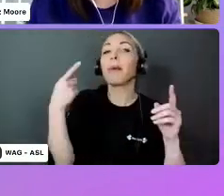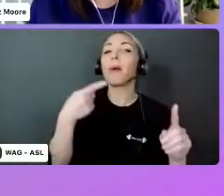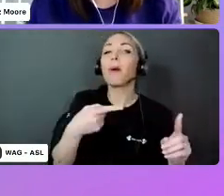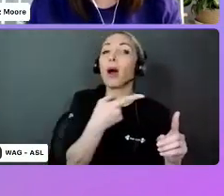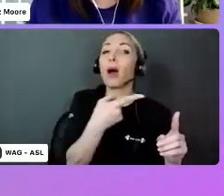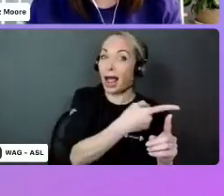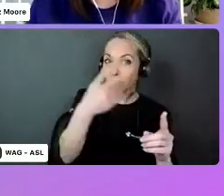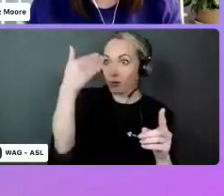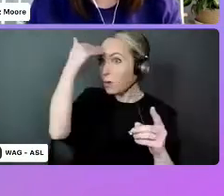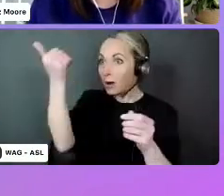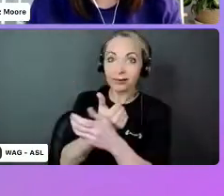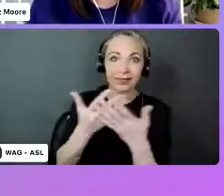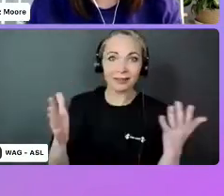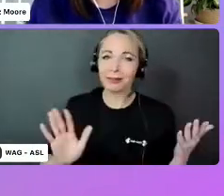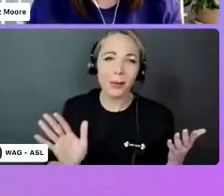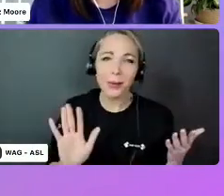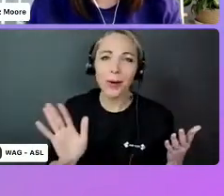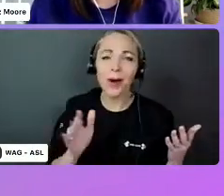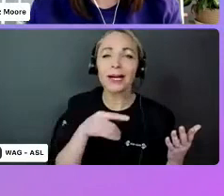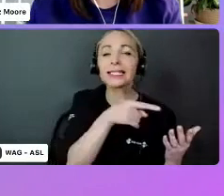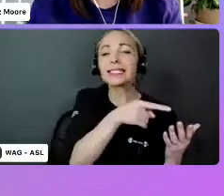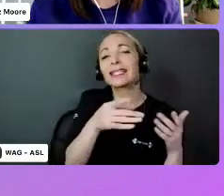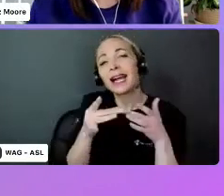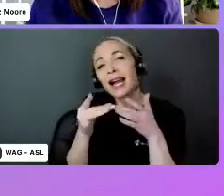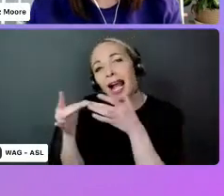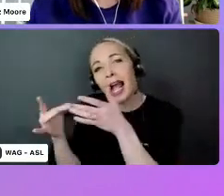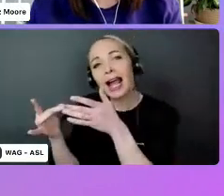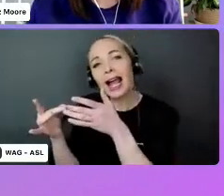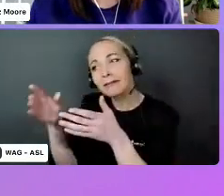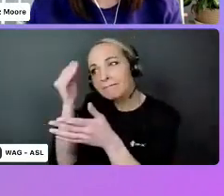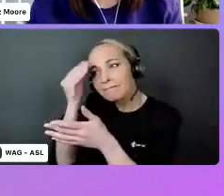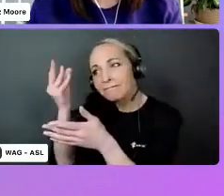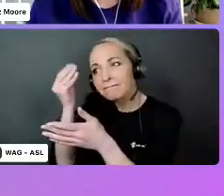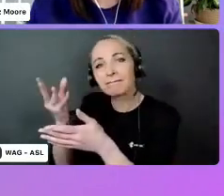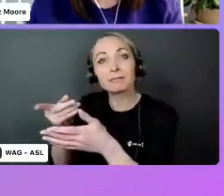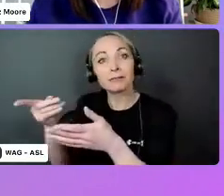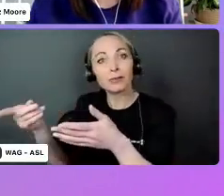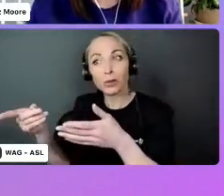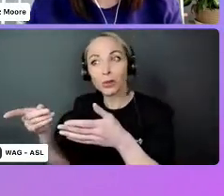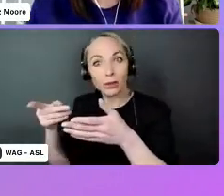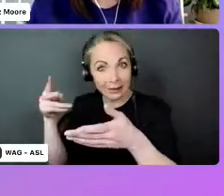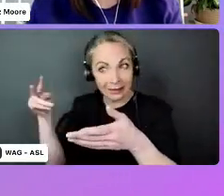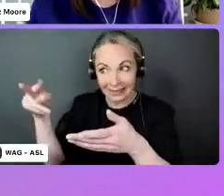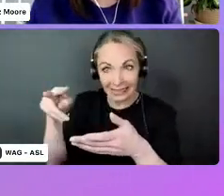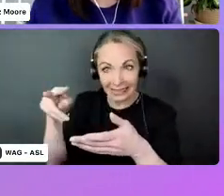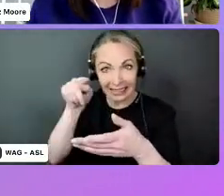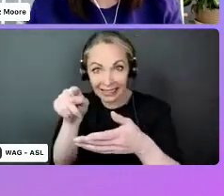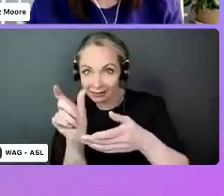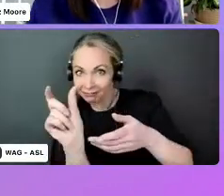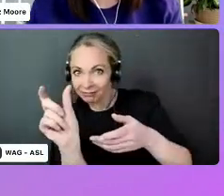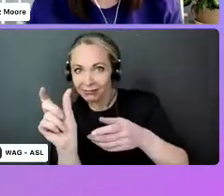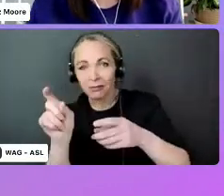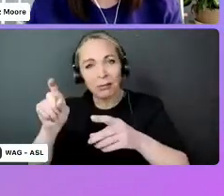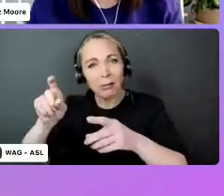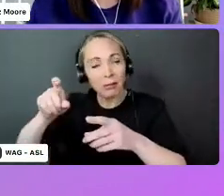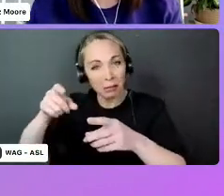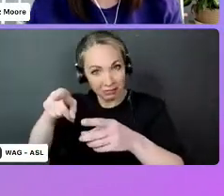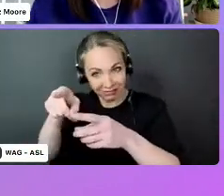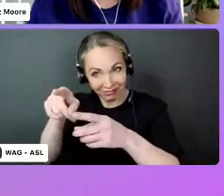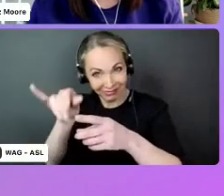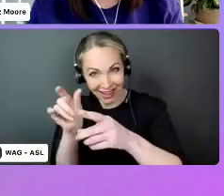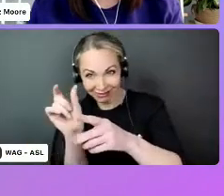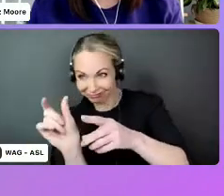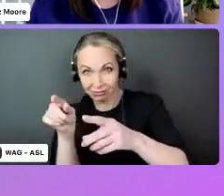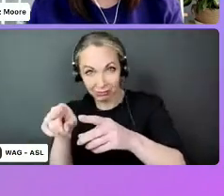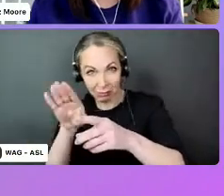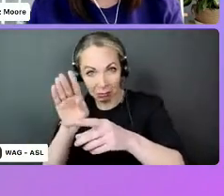like this thing that you have here on the page should be functioning as a button, And we just want to make sure that that's